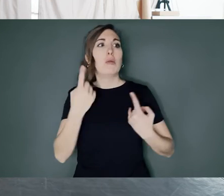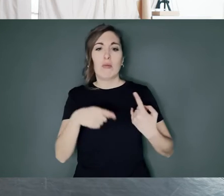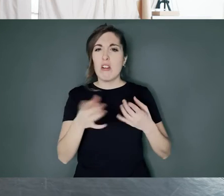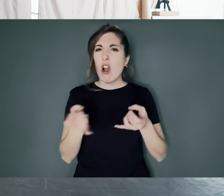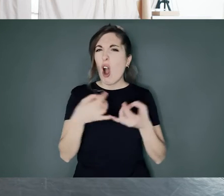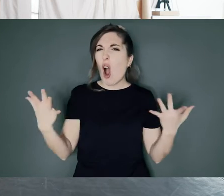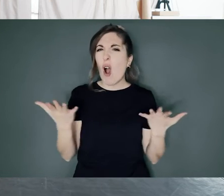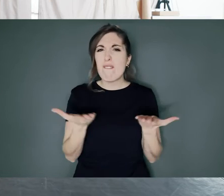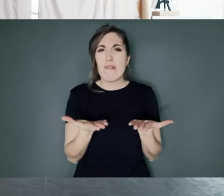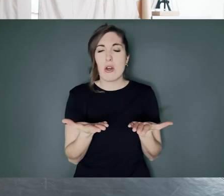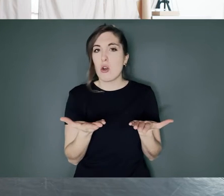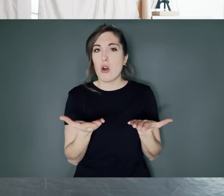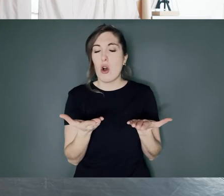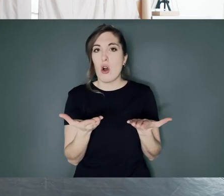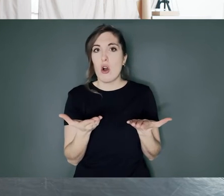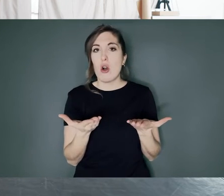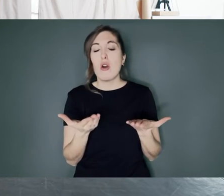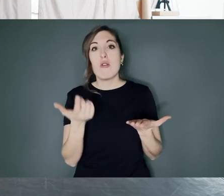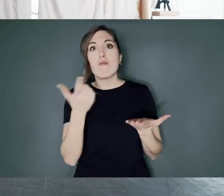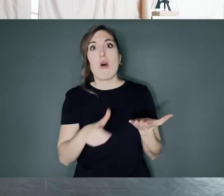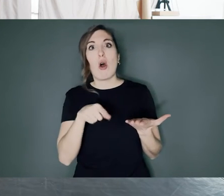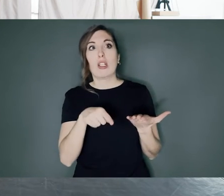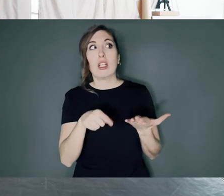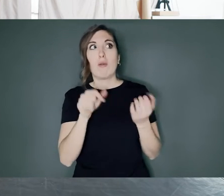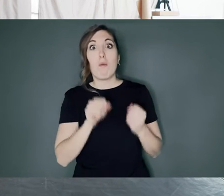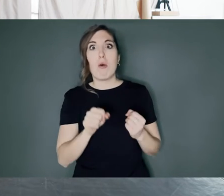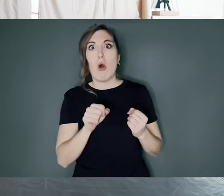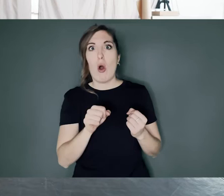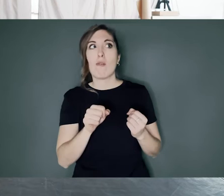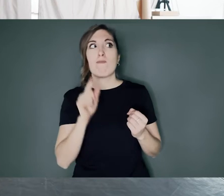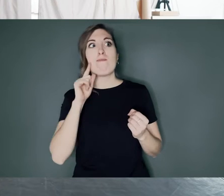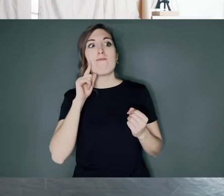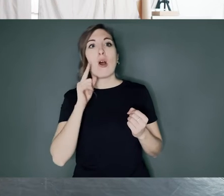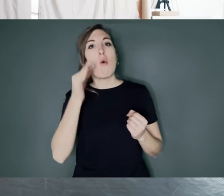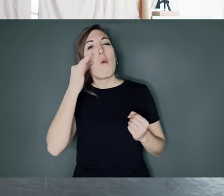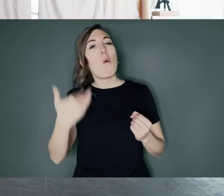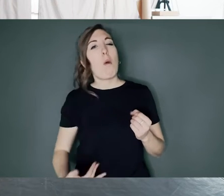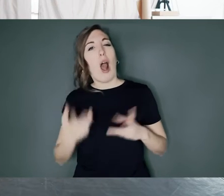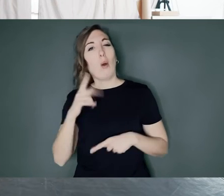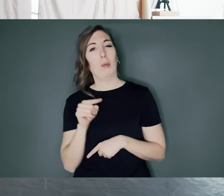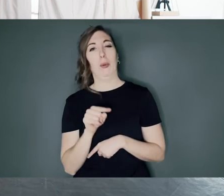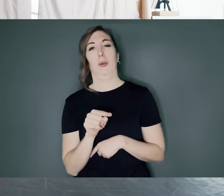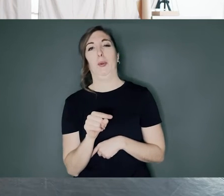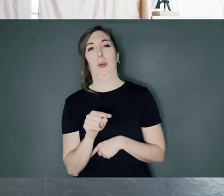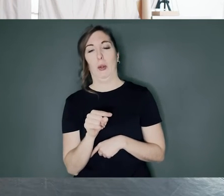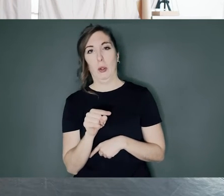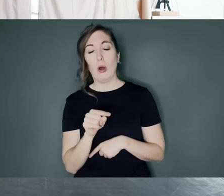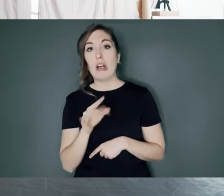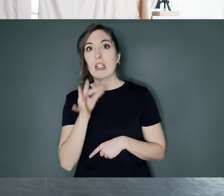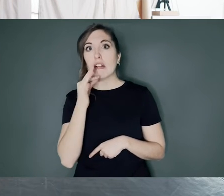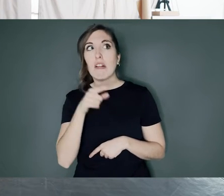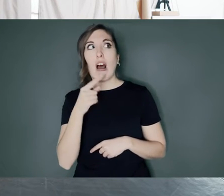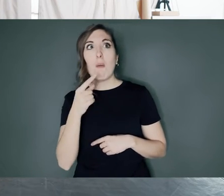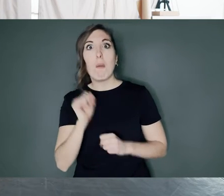sometimes it makes things more obvious. So I think it can make you more human in that respect.